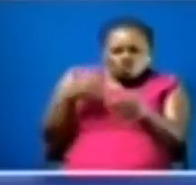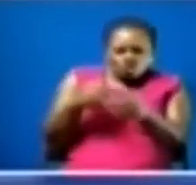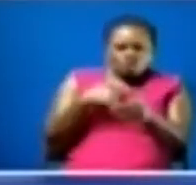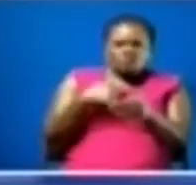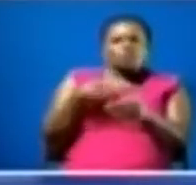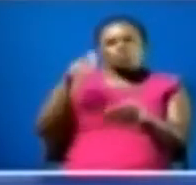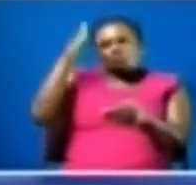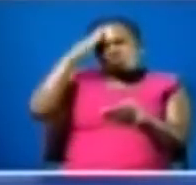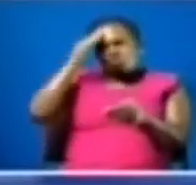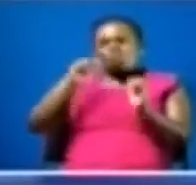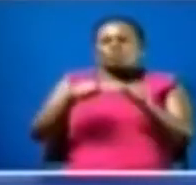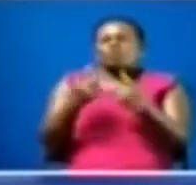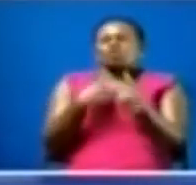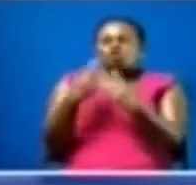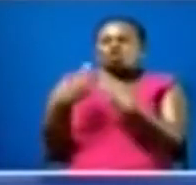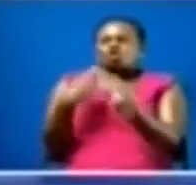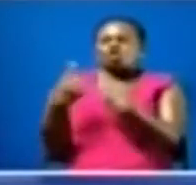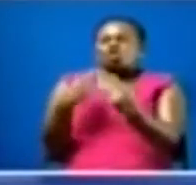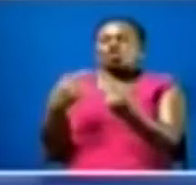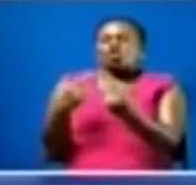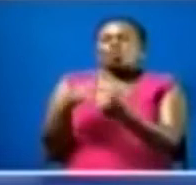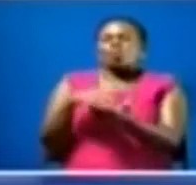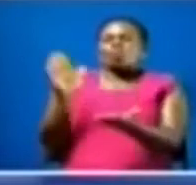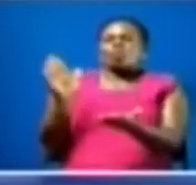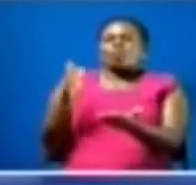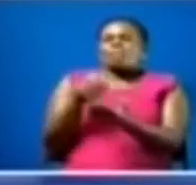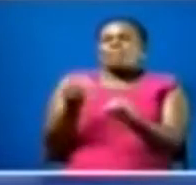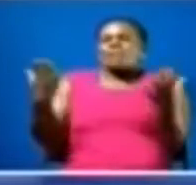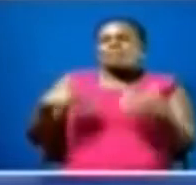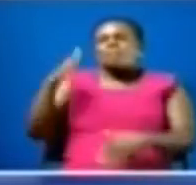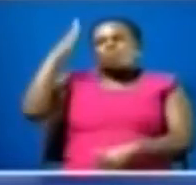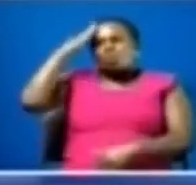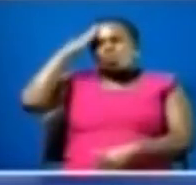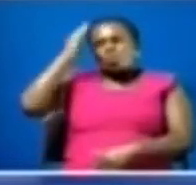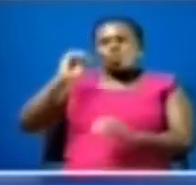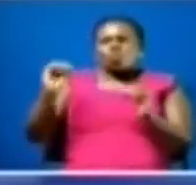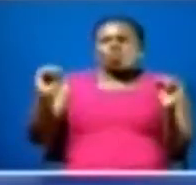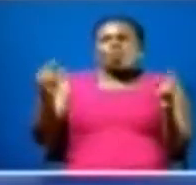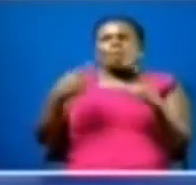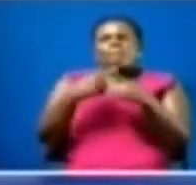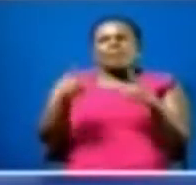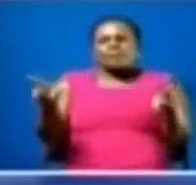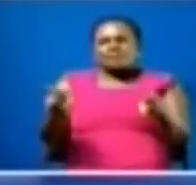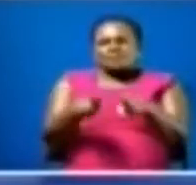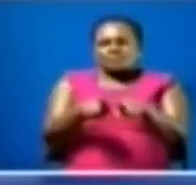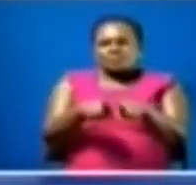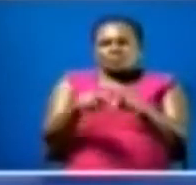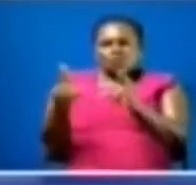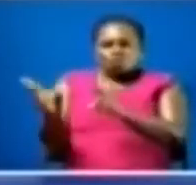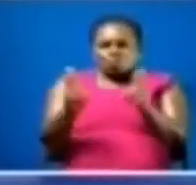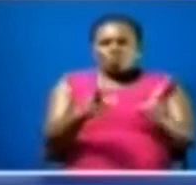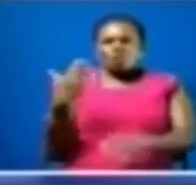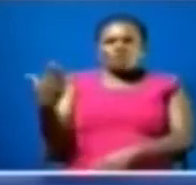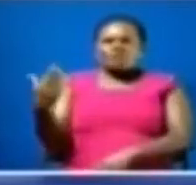will find out that we can actually talk well. So that's something that most people don't know about me. Okay. But apart from that, just the normal things.